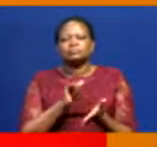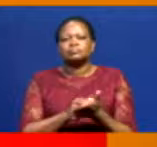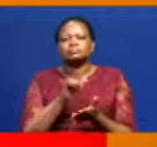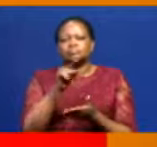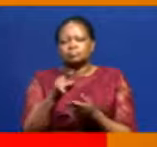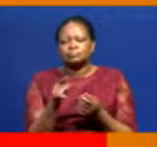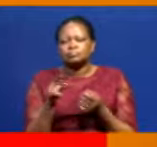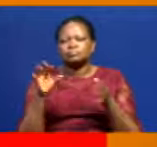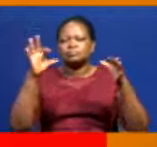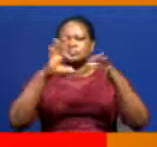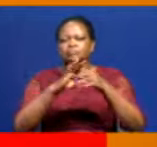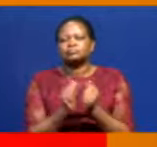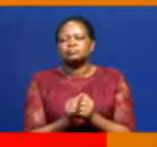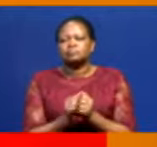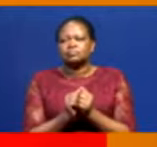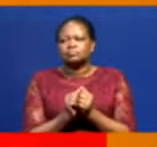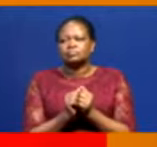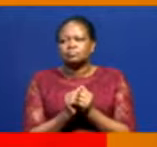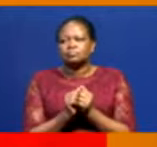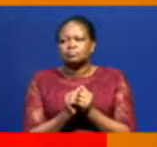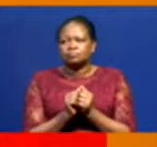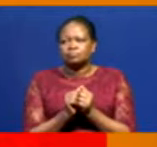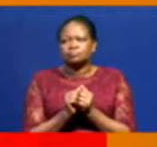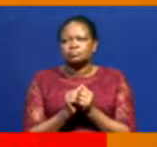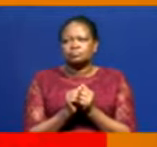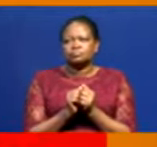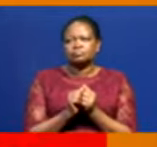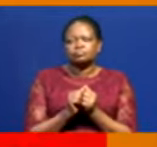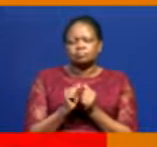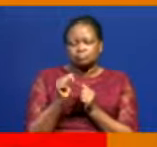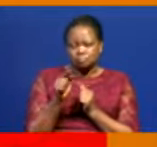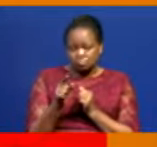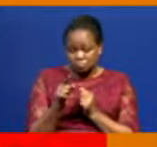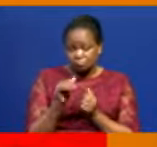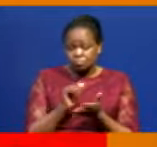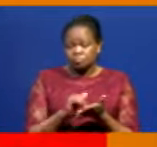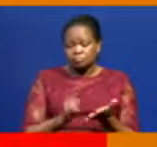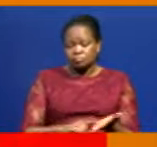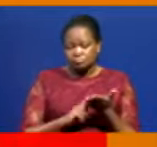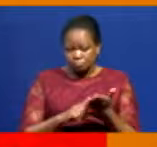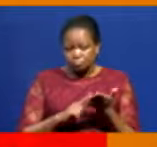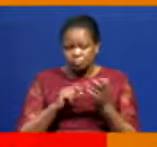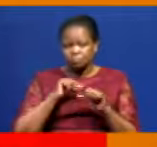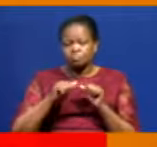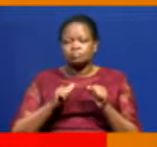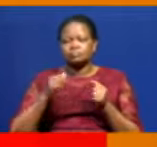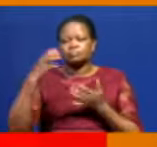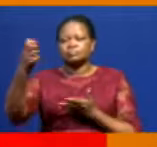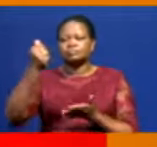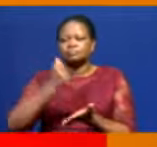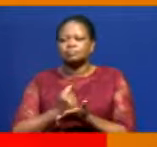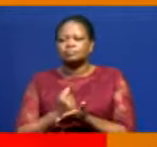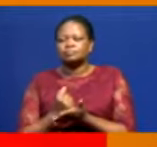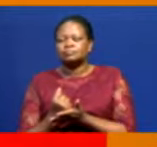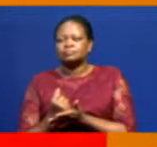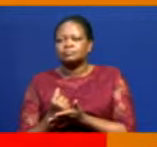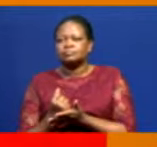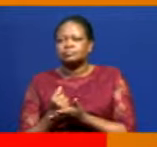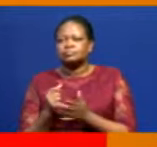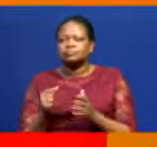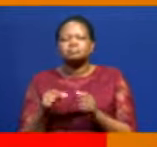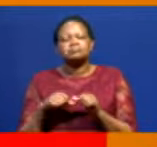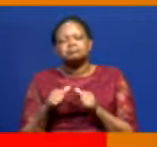is associated with the crown. We today have probably a discussion on employment predominantly on